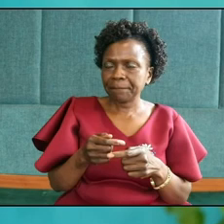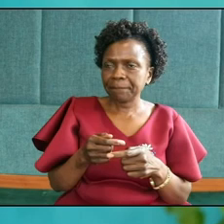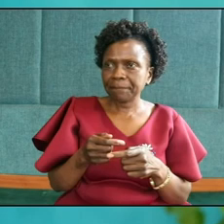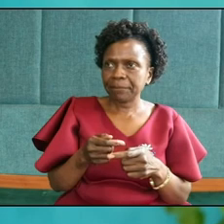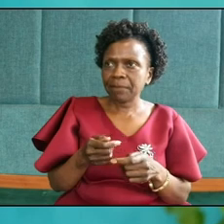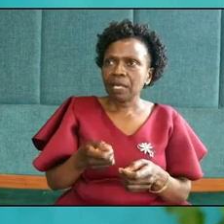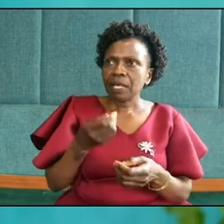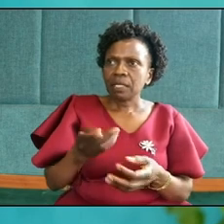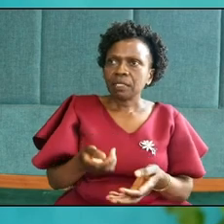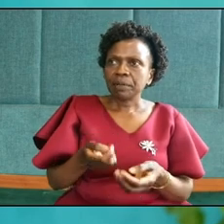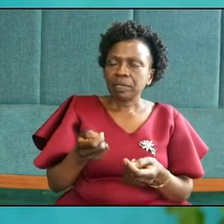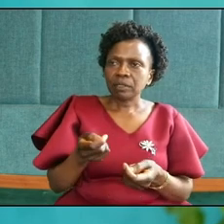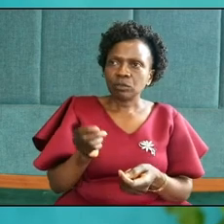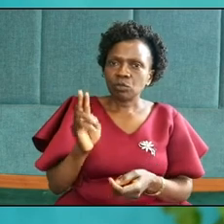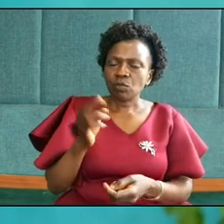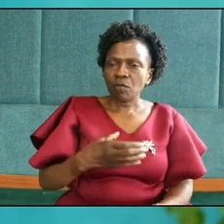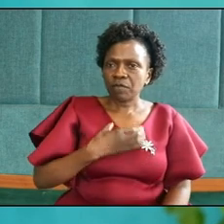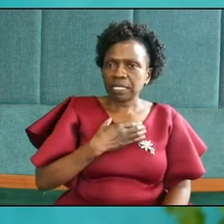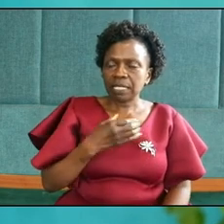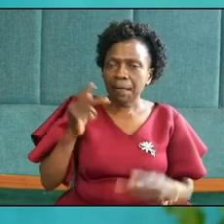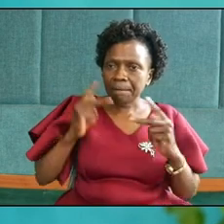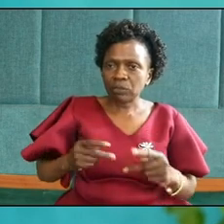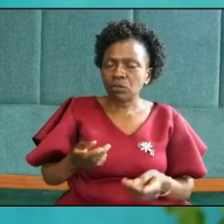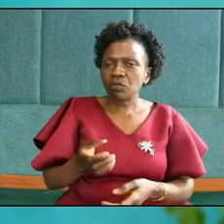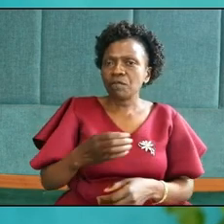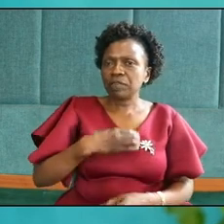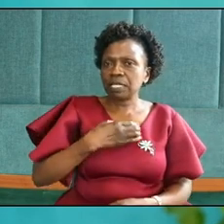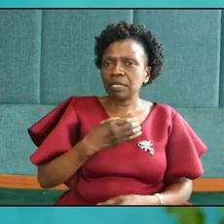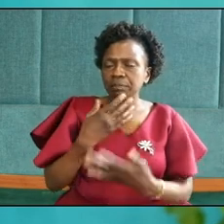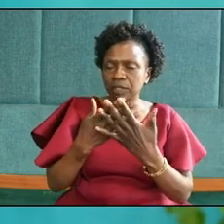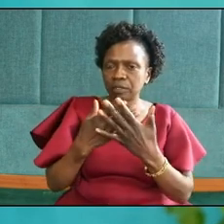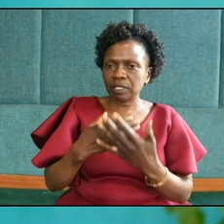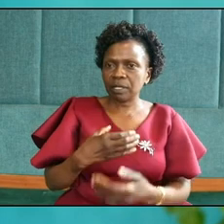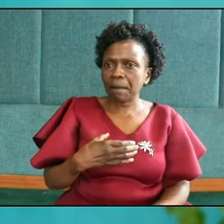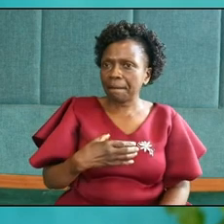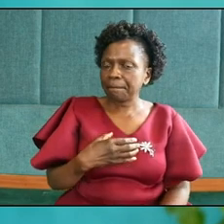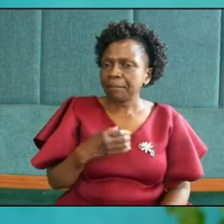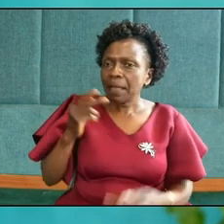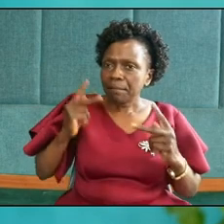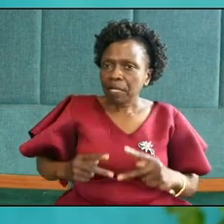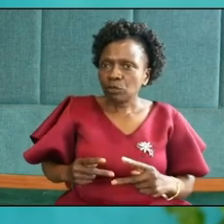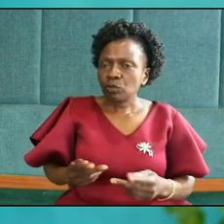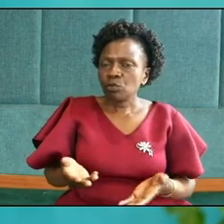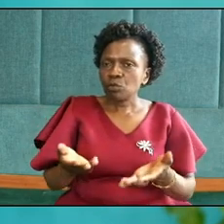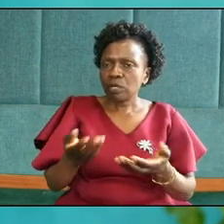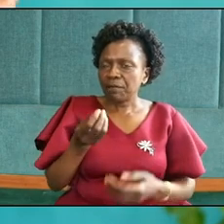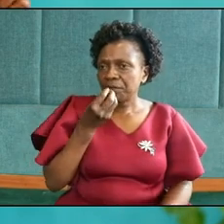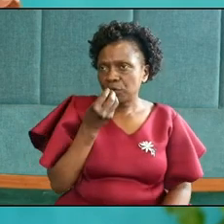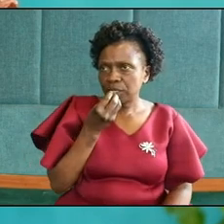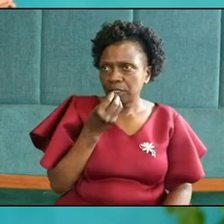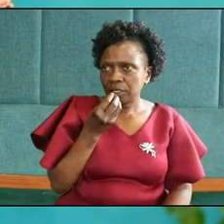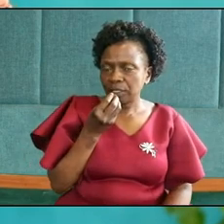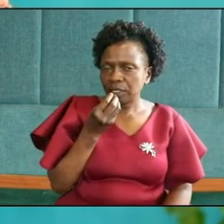somebody. The prison you visited, my dear friend. The hungry you fed. Each will bring its